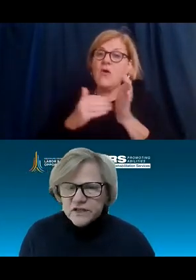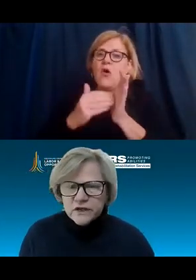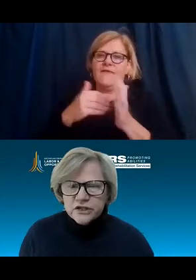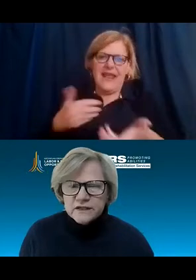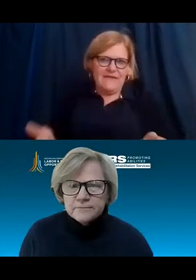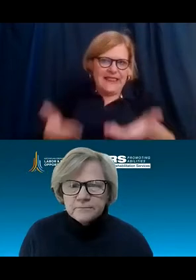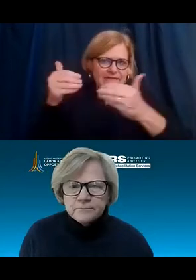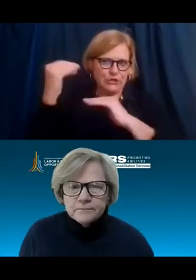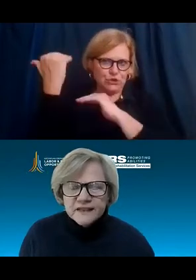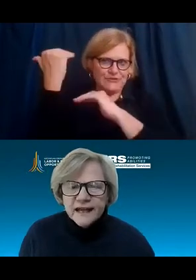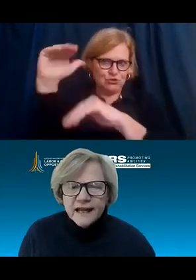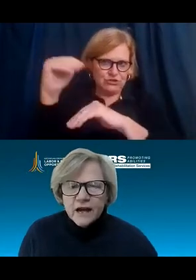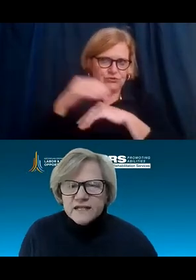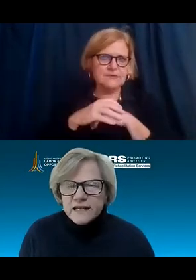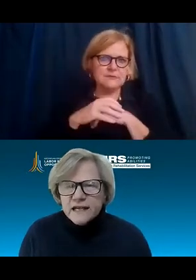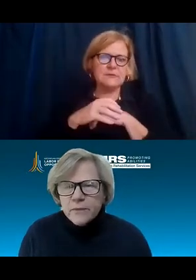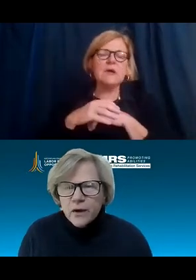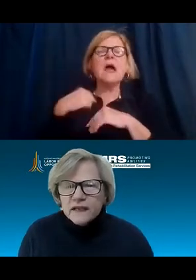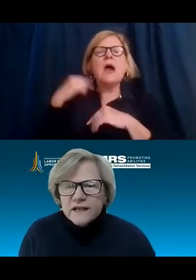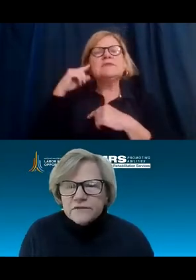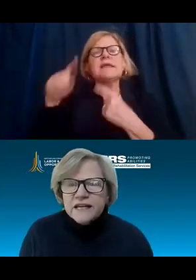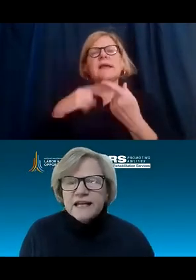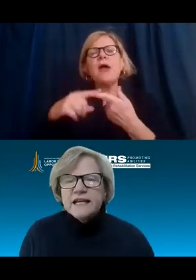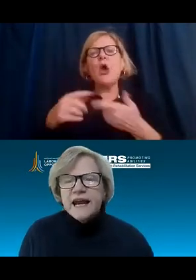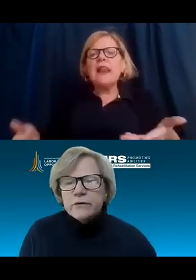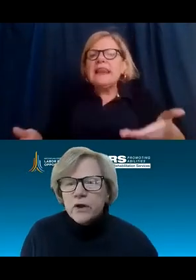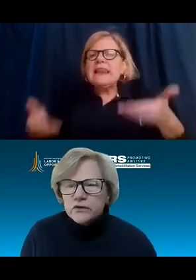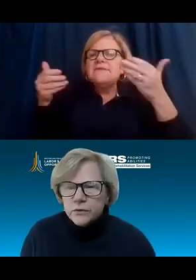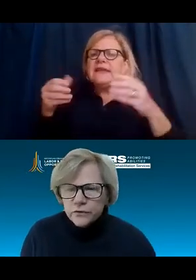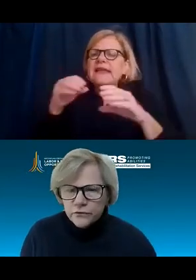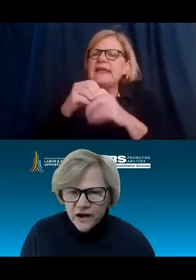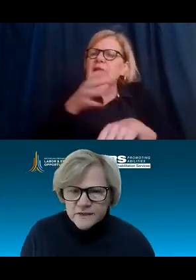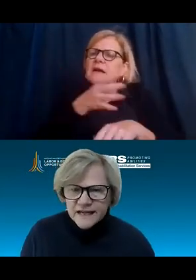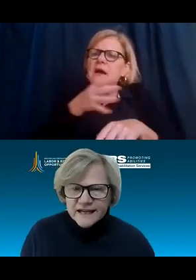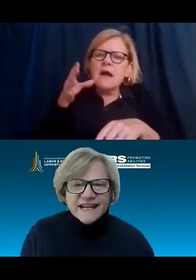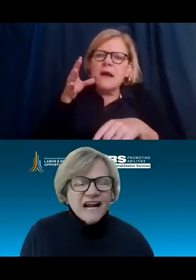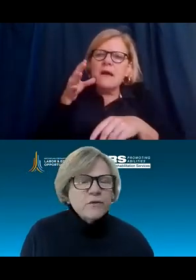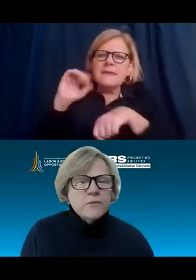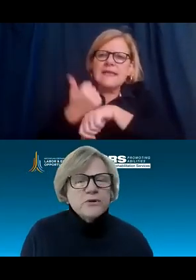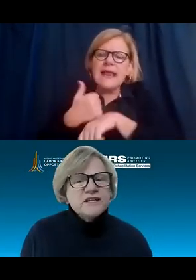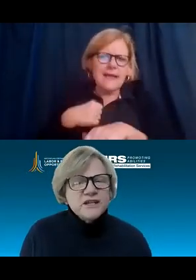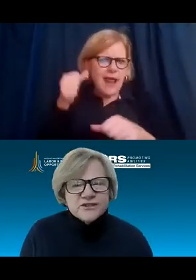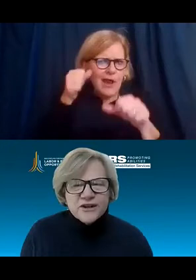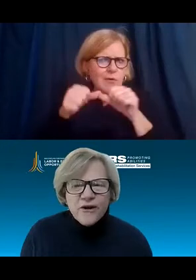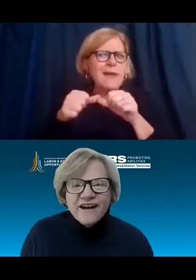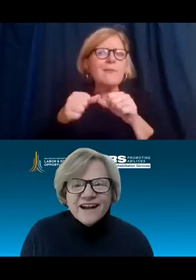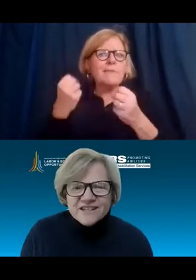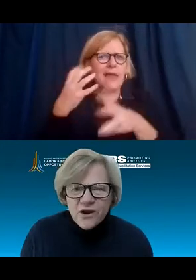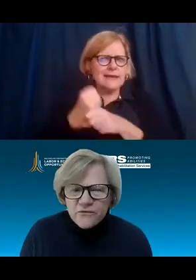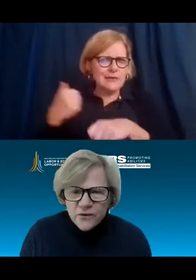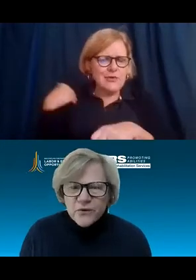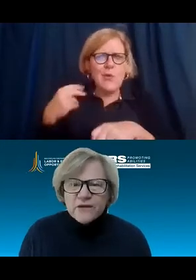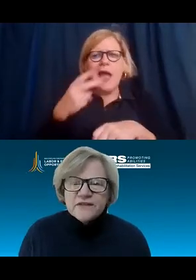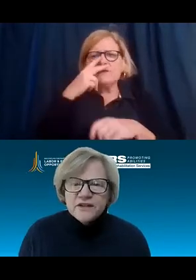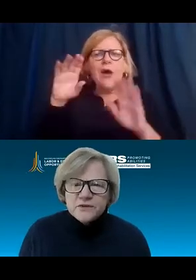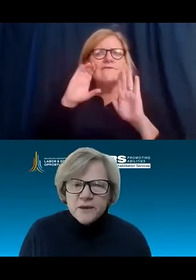lifting restrictions. I was thinking about lifting in agricultural or farm settings, and I remembered that years ago, I saw